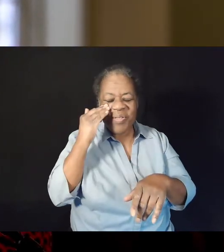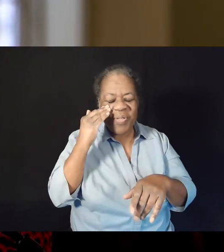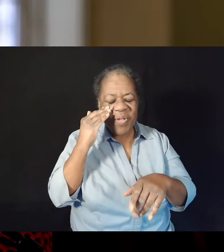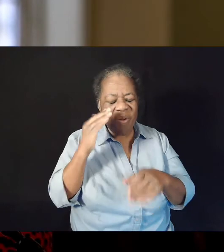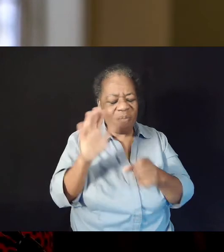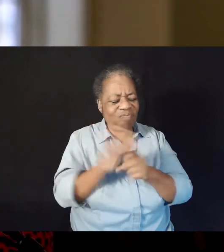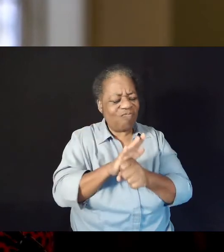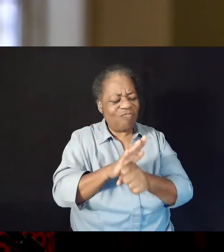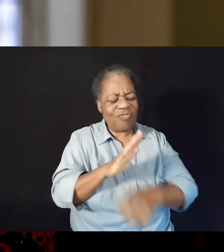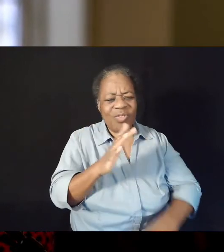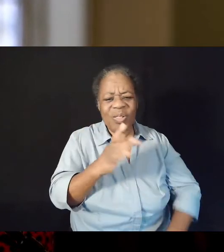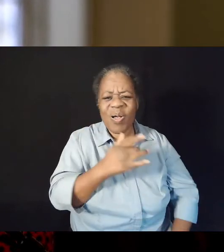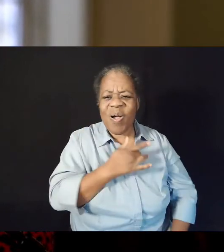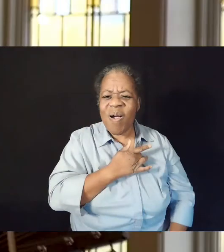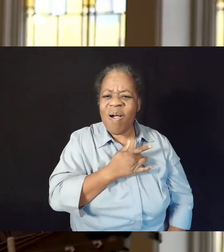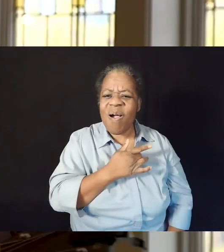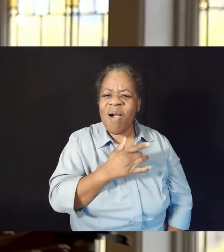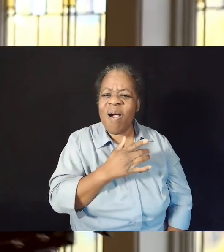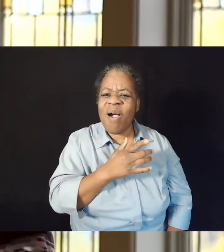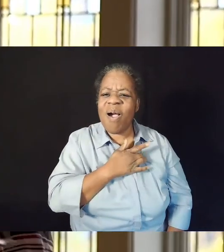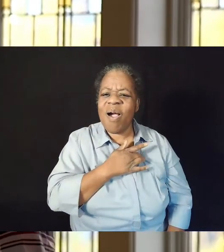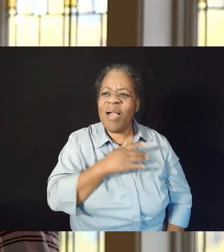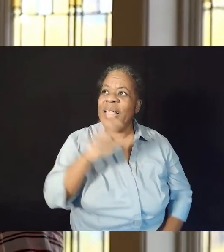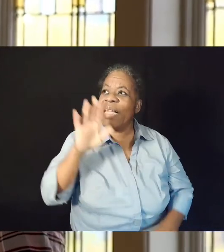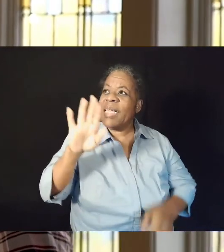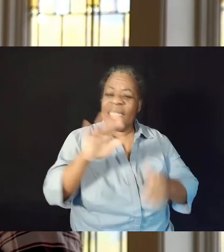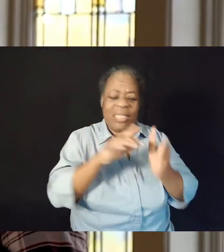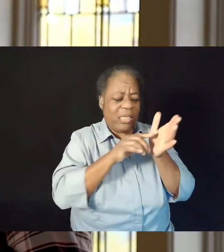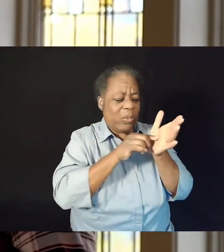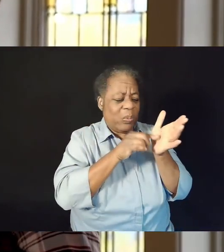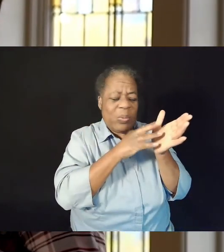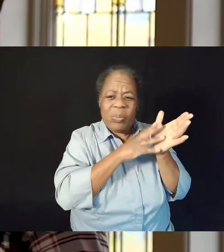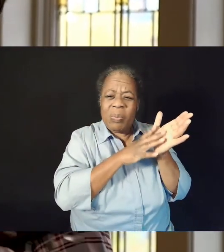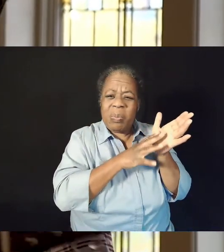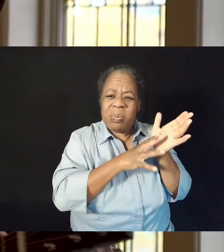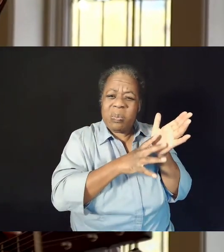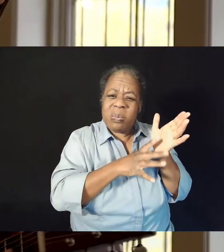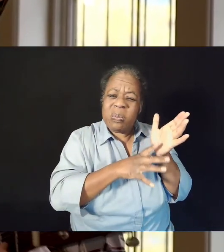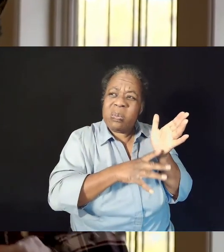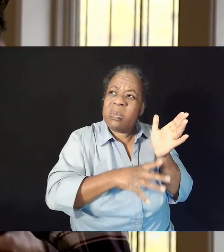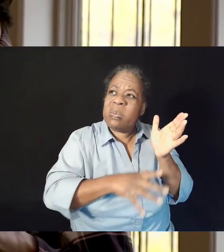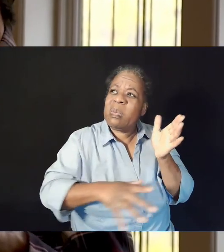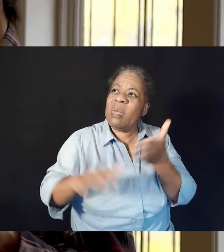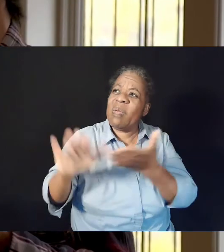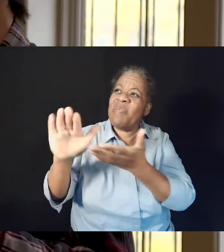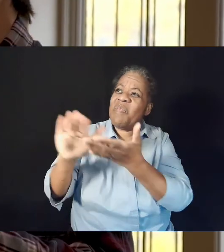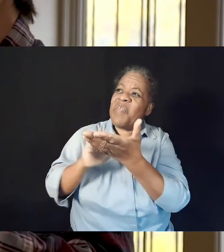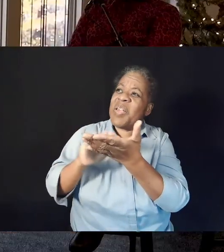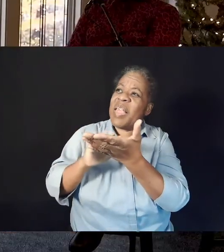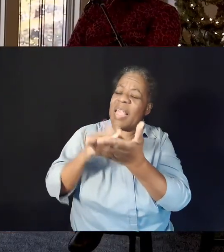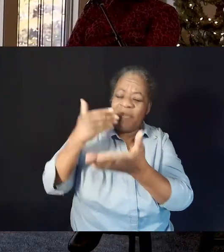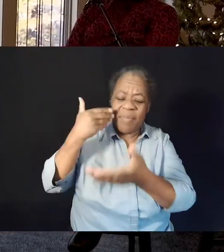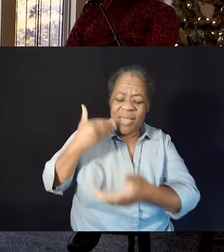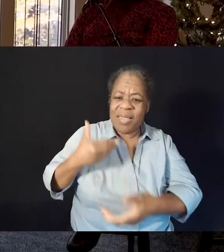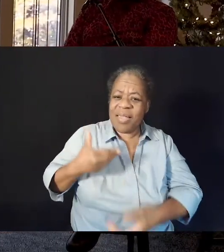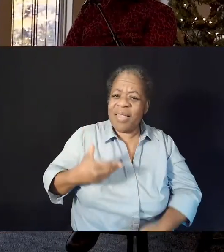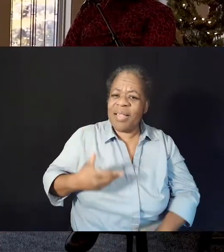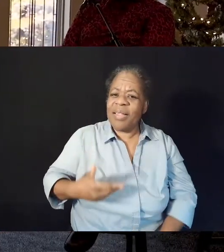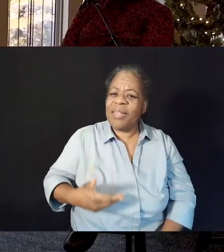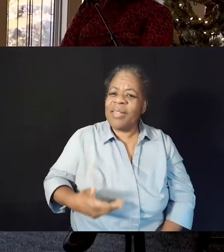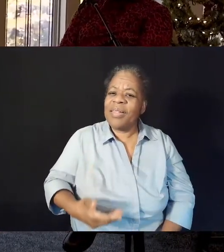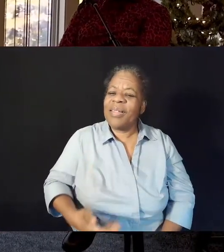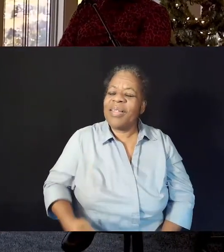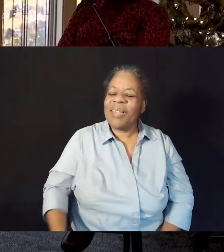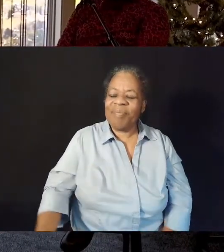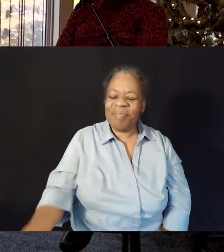heart, His wounds have paid my ransom. But this